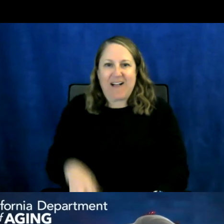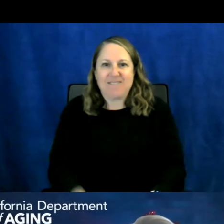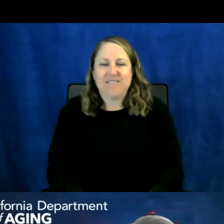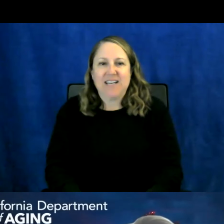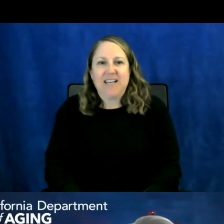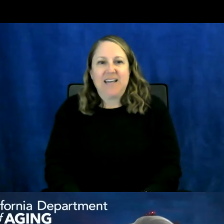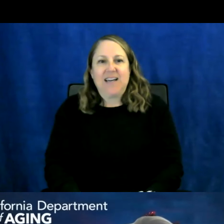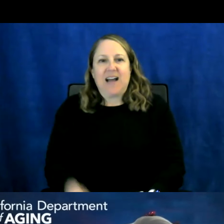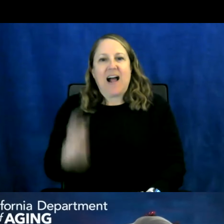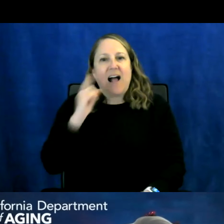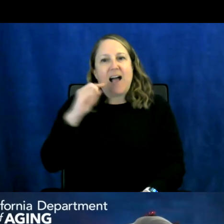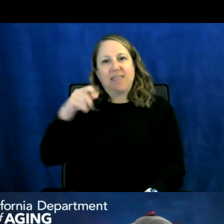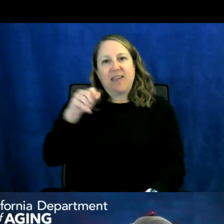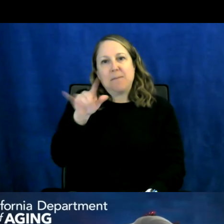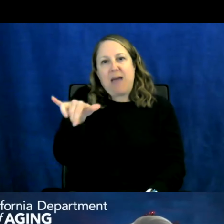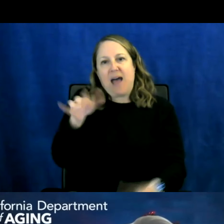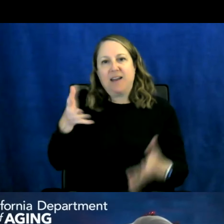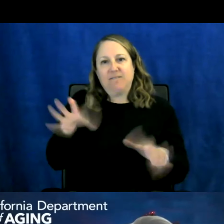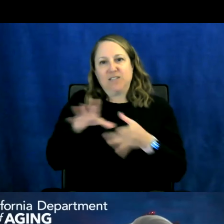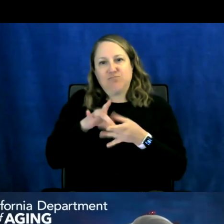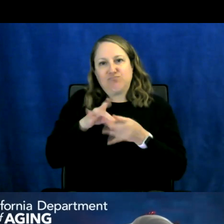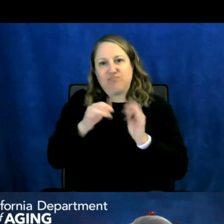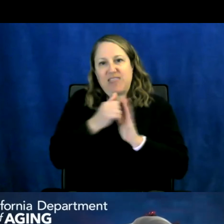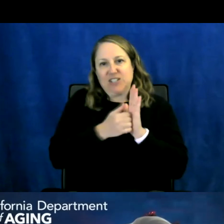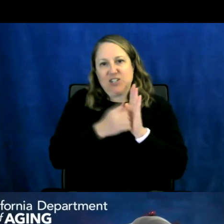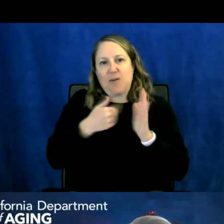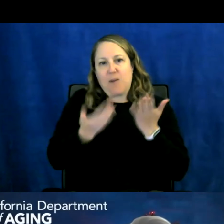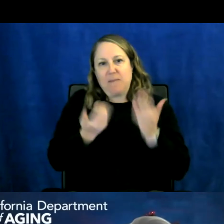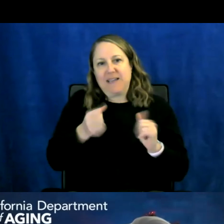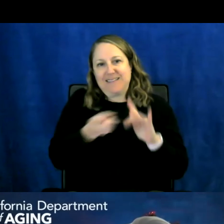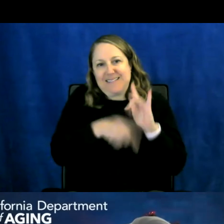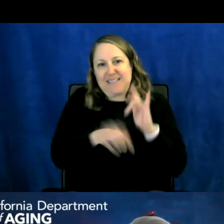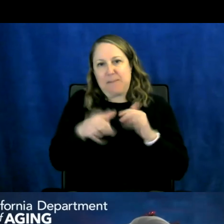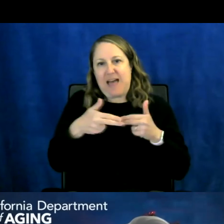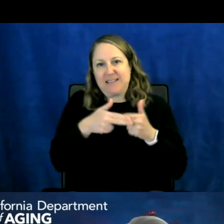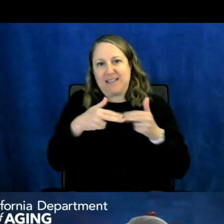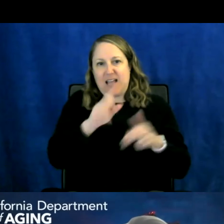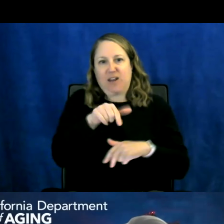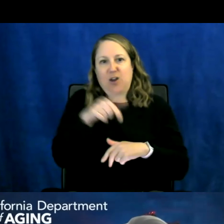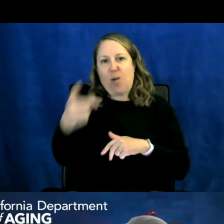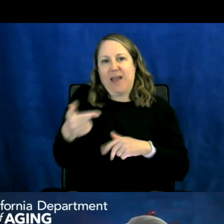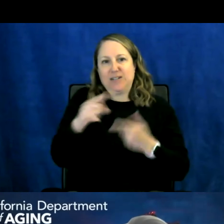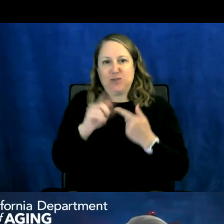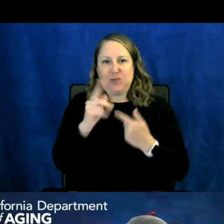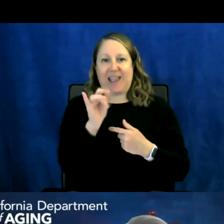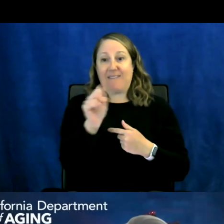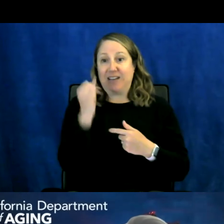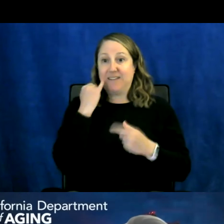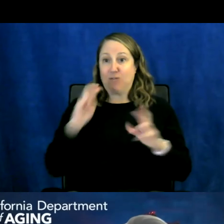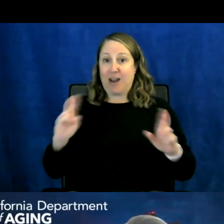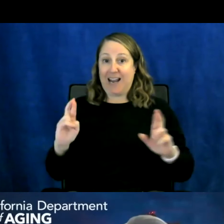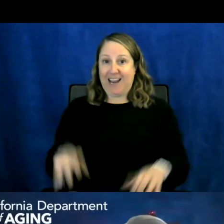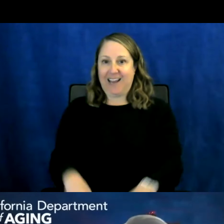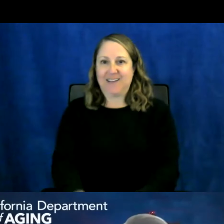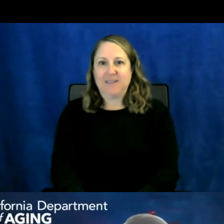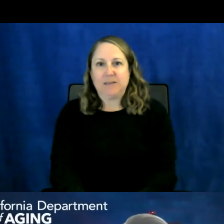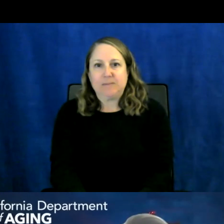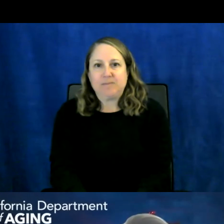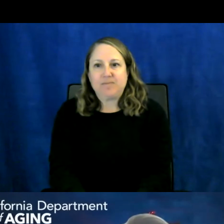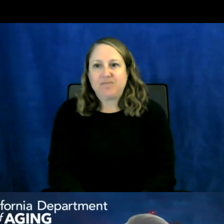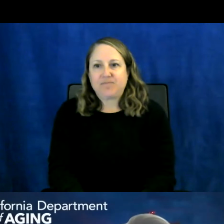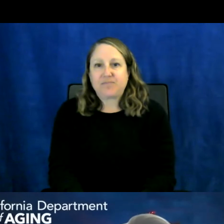I think Patty covered the agenda, so we could probably skip that slide too and turn right over to Kevin if you're ready. Great. Thank